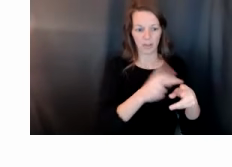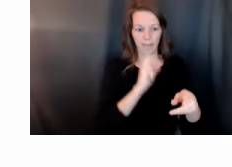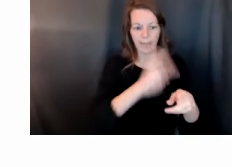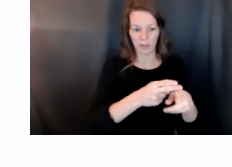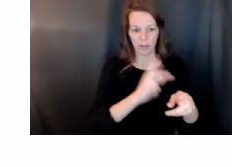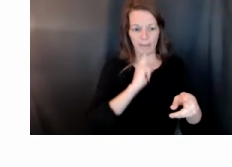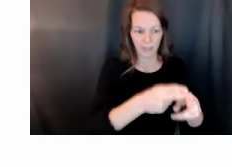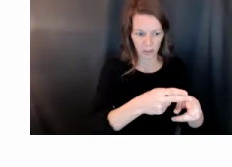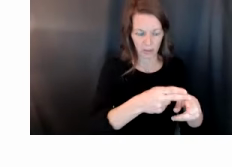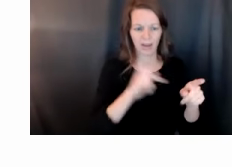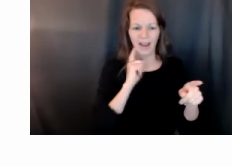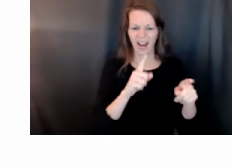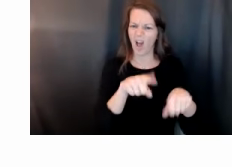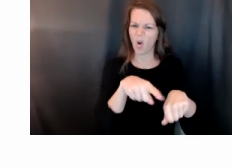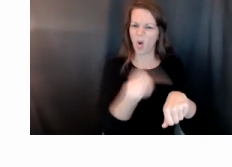and the duration of the word.